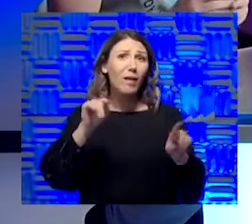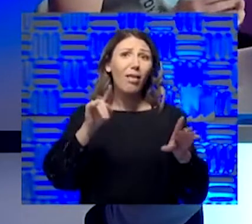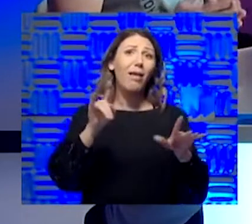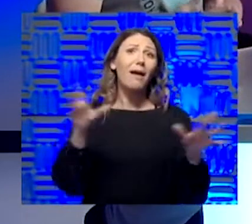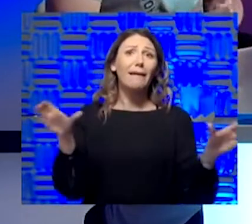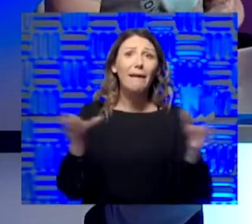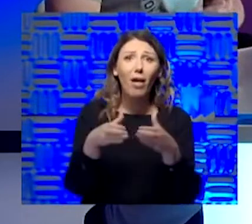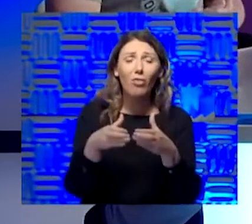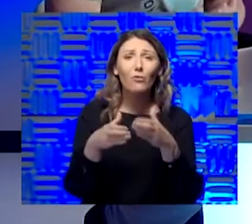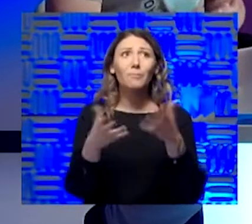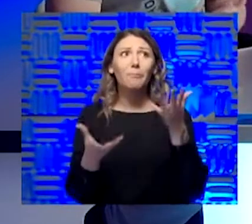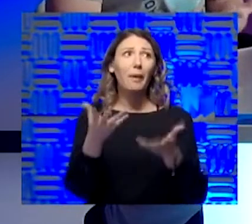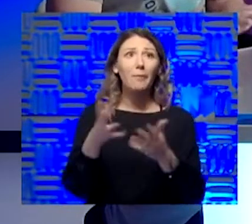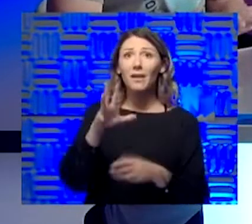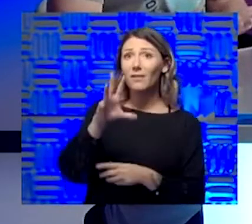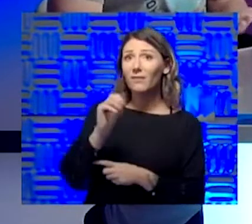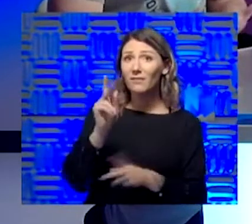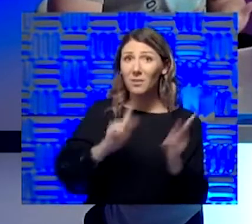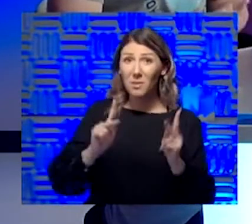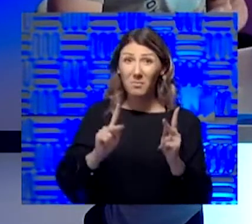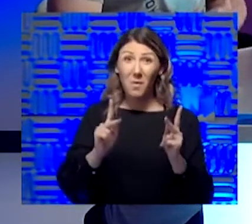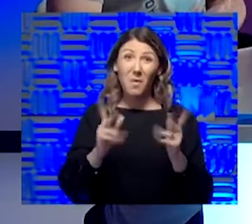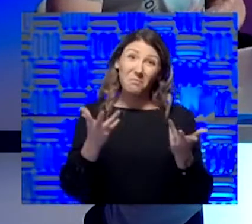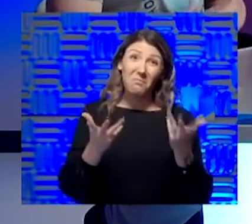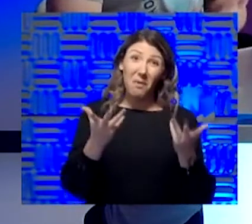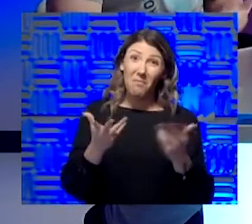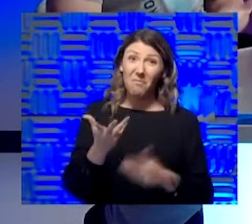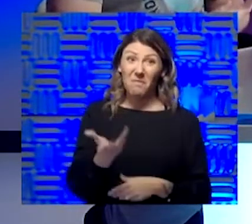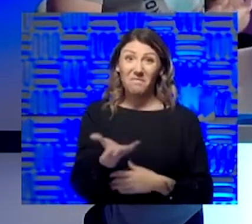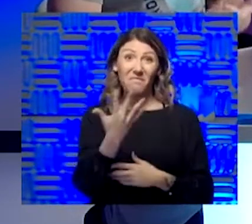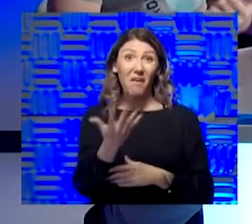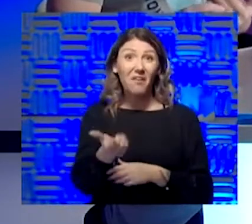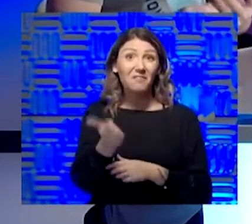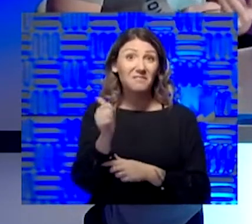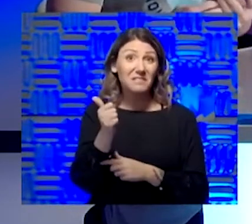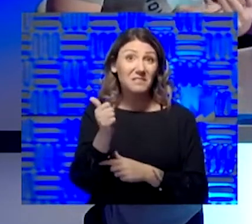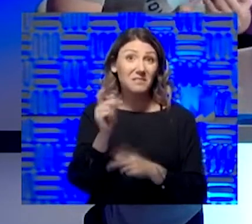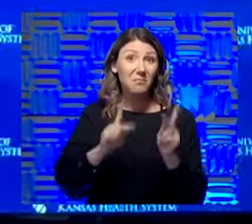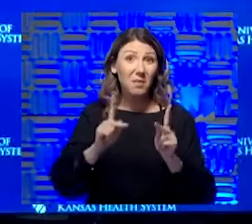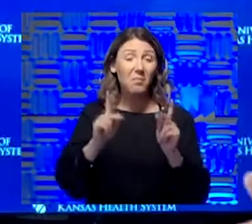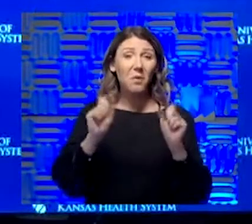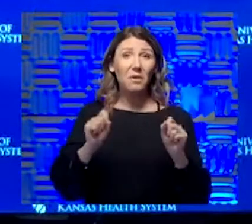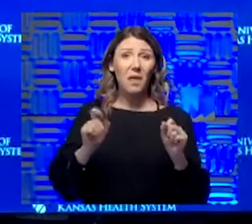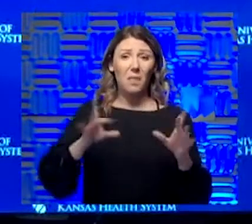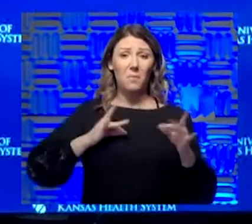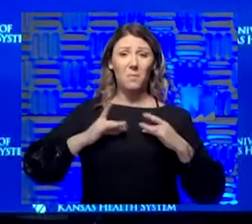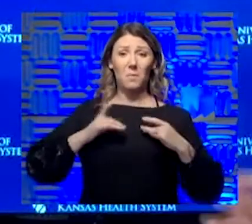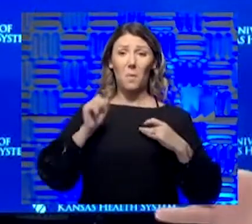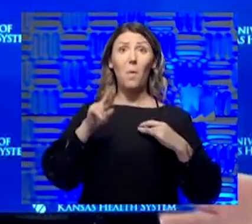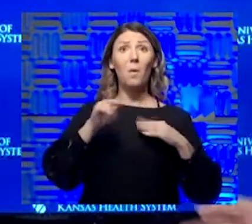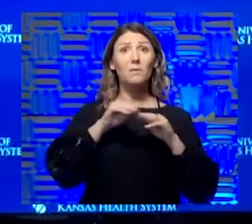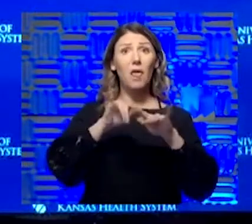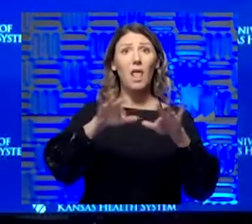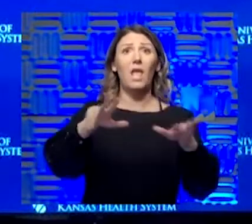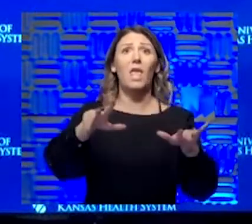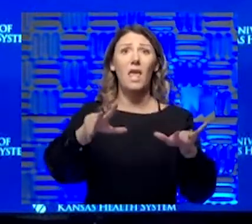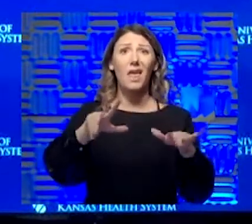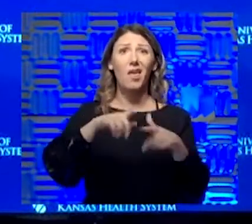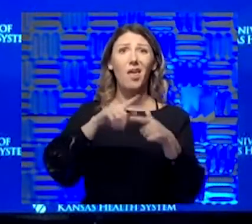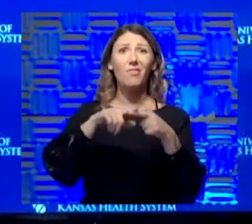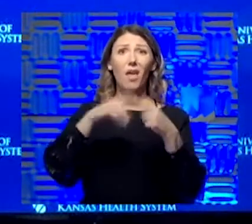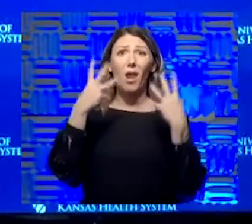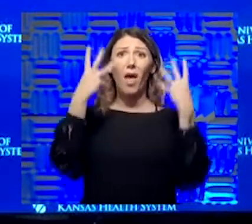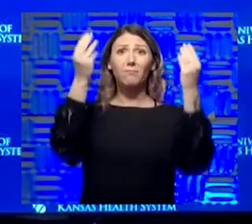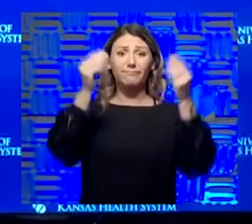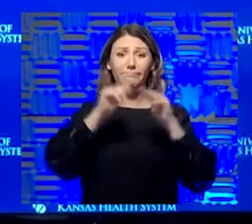50 people, there may be 5 or 10 of those folks who actually could pass it along or could pick it up at that gathering and take it outside of that. So